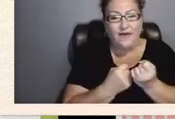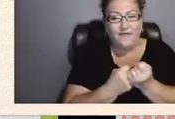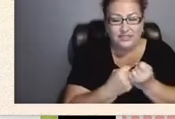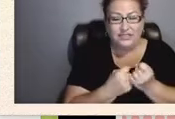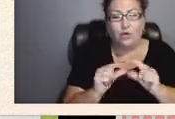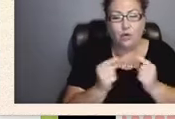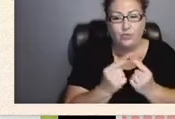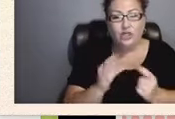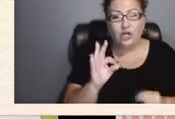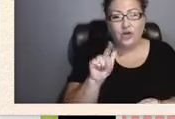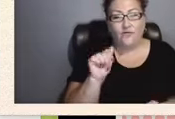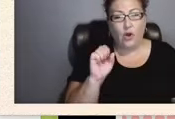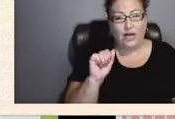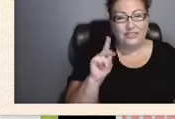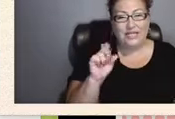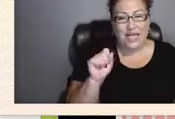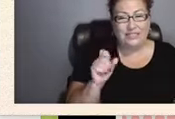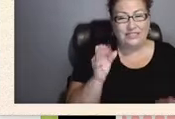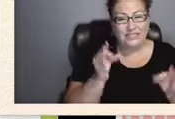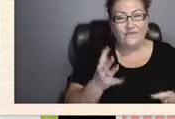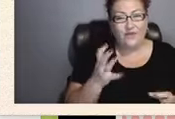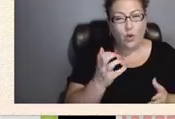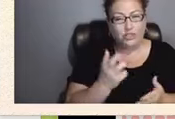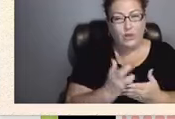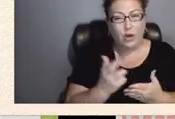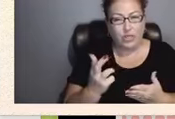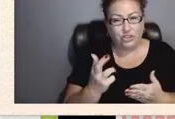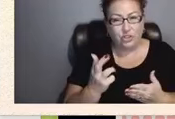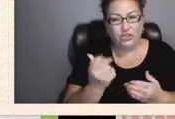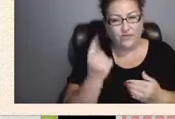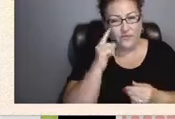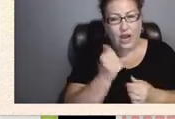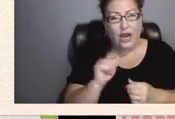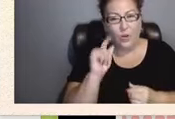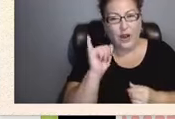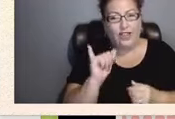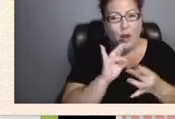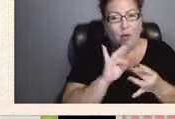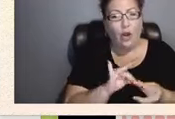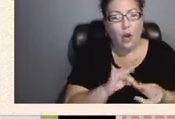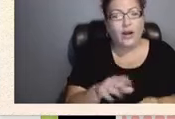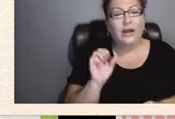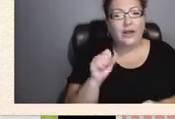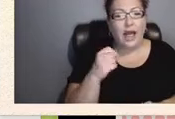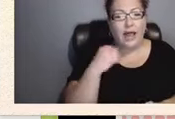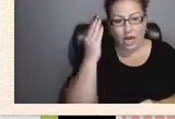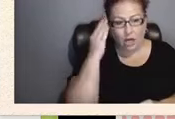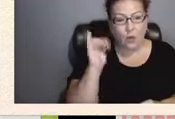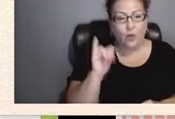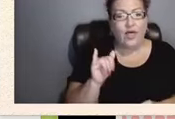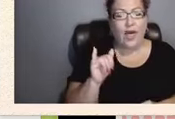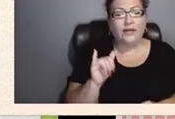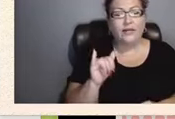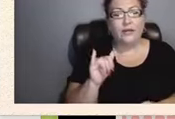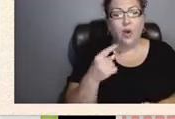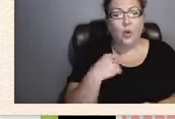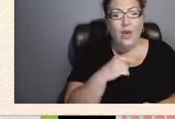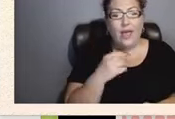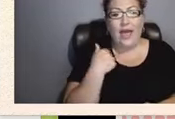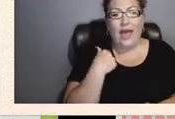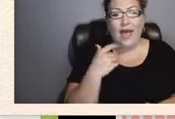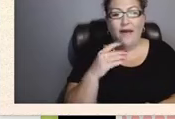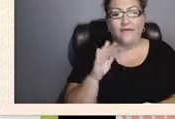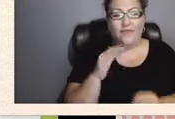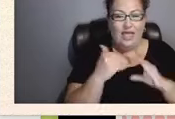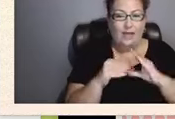a resource for anyone in that regard. And I know, yes, and I know that we have the email